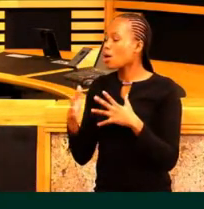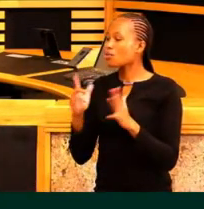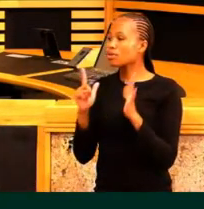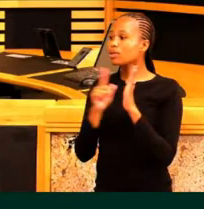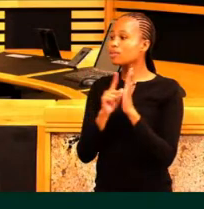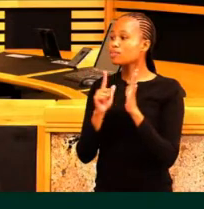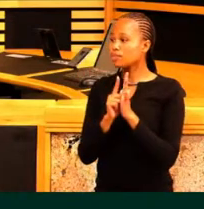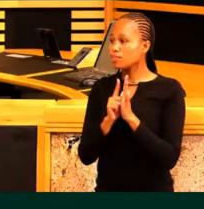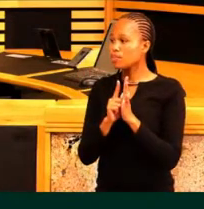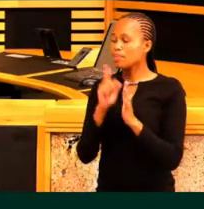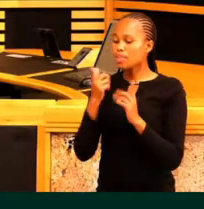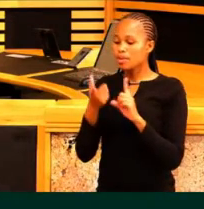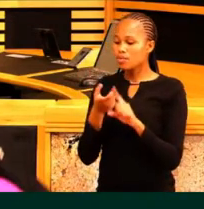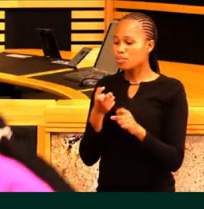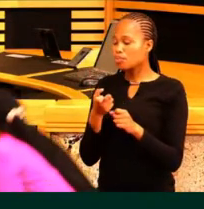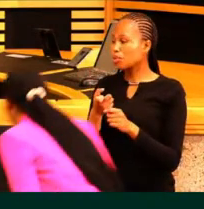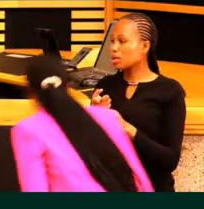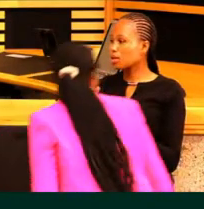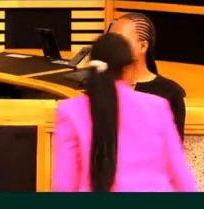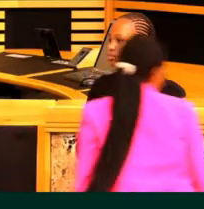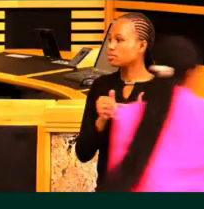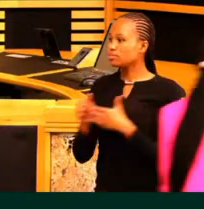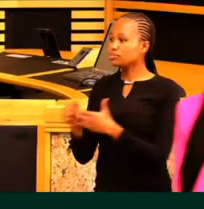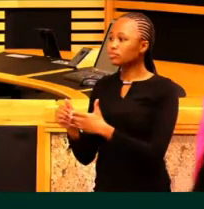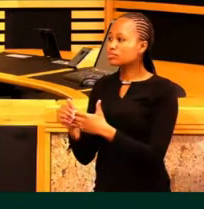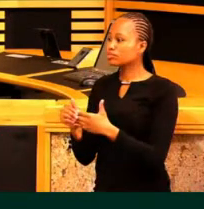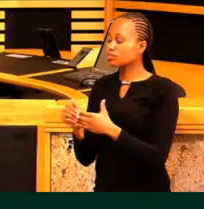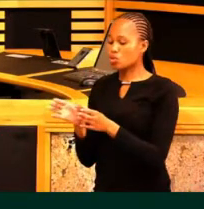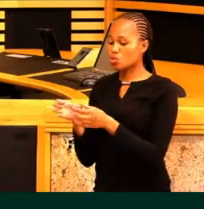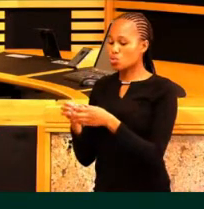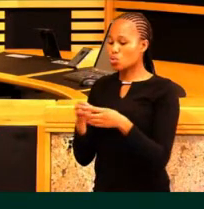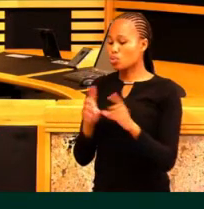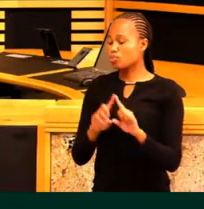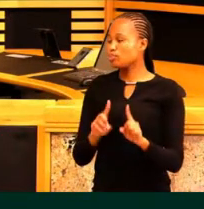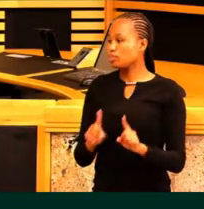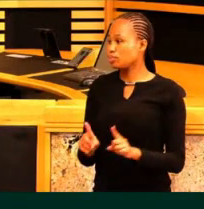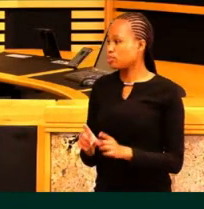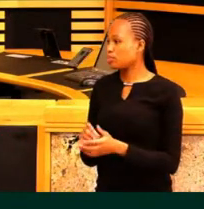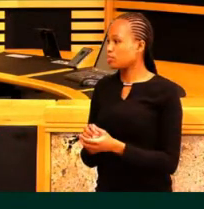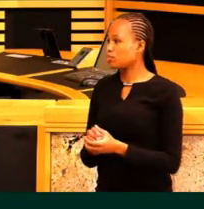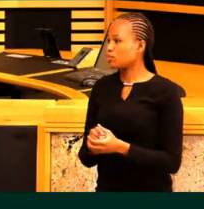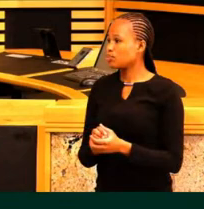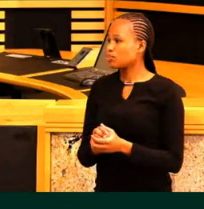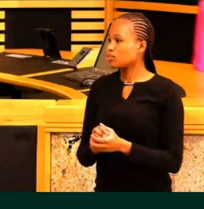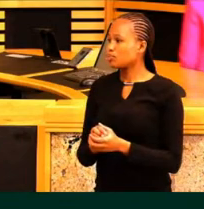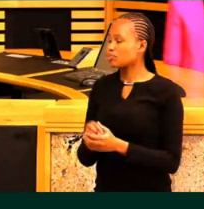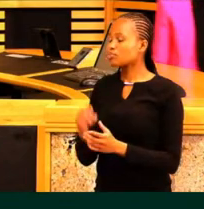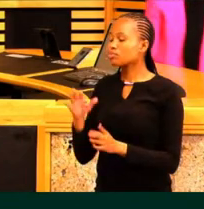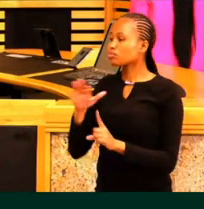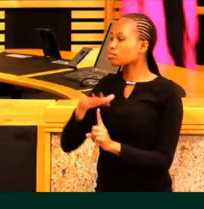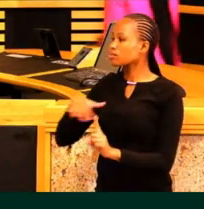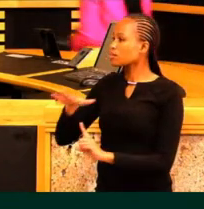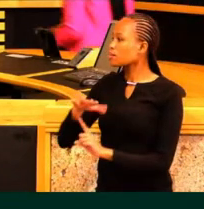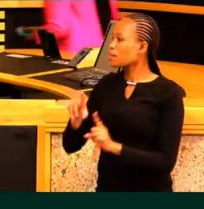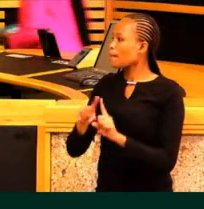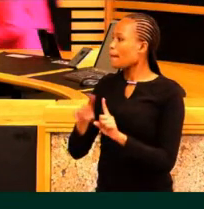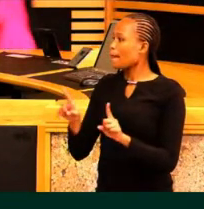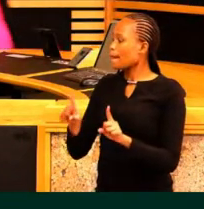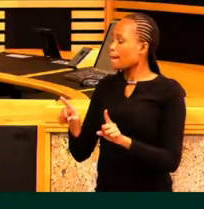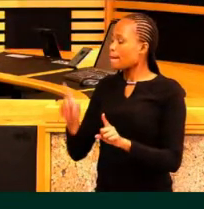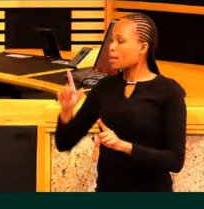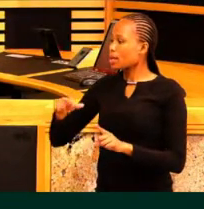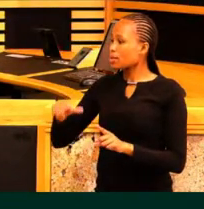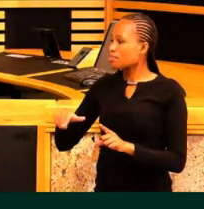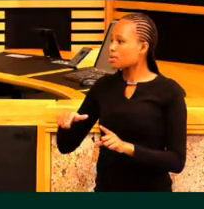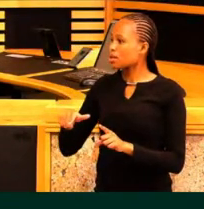units from being led by advocacy groups psych psych's crucial role remain in mobilizing